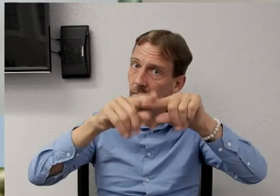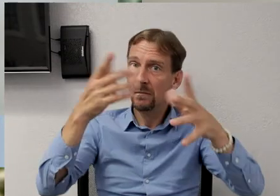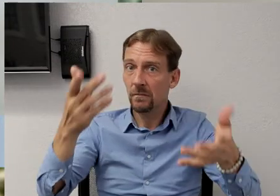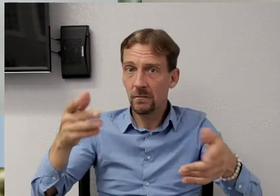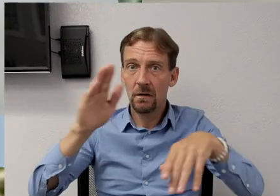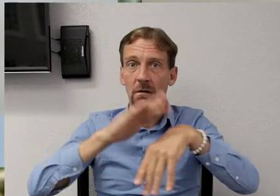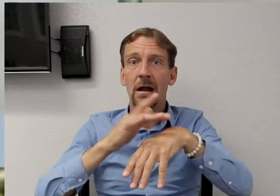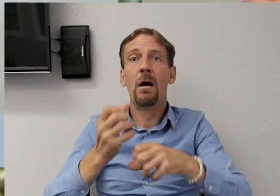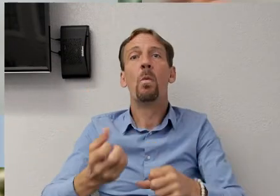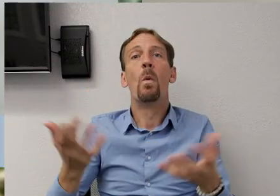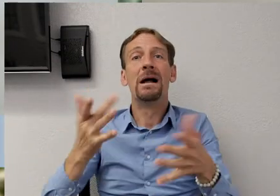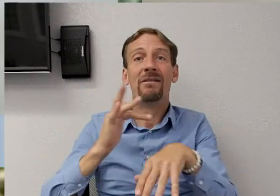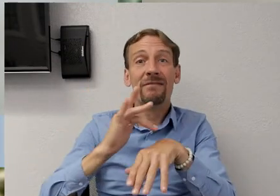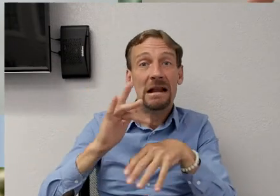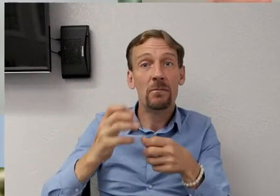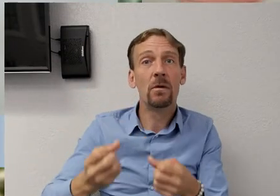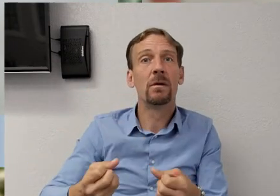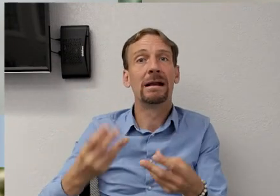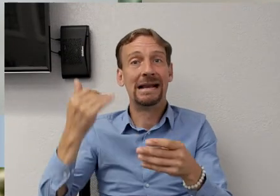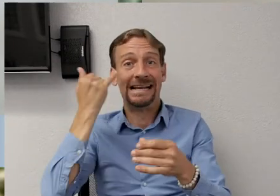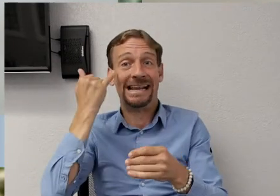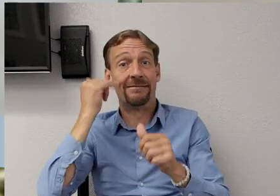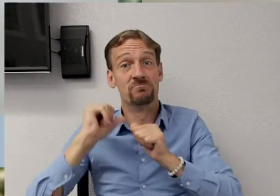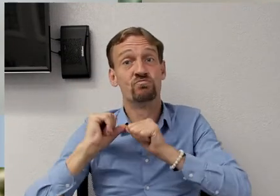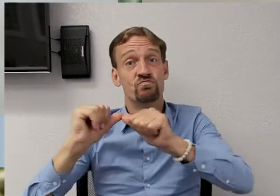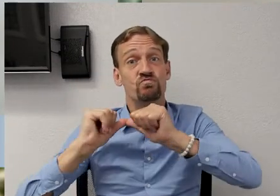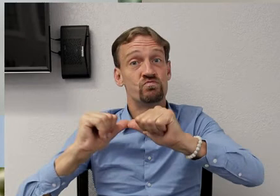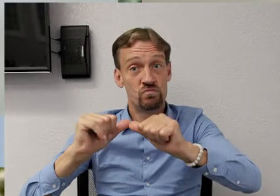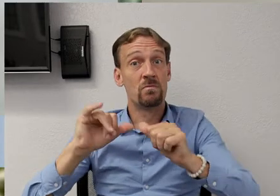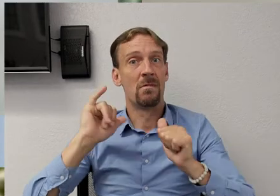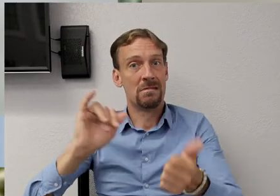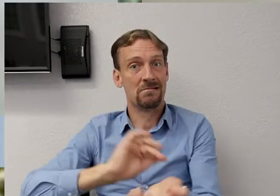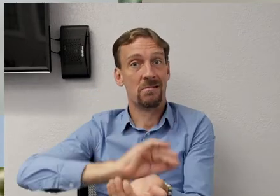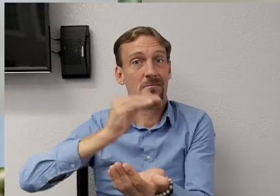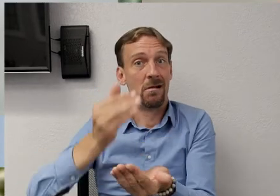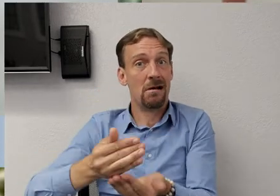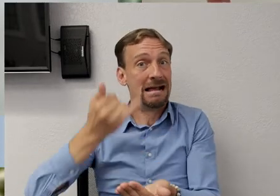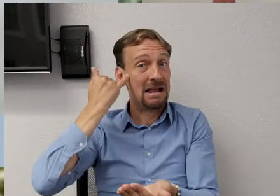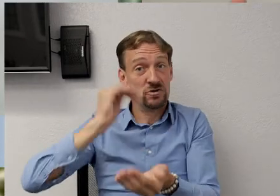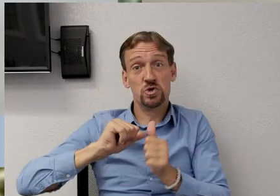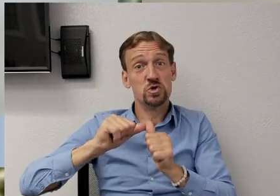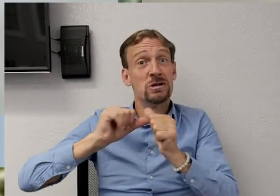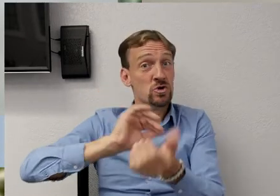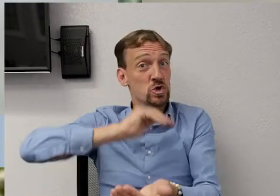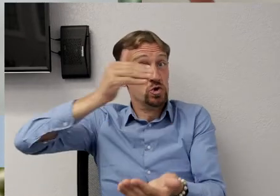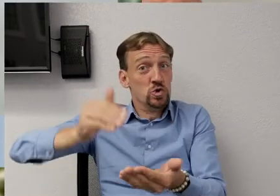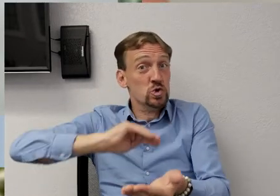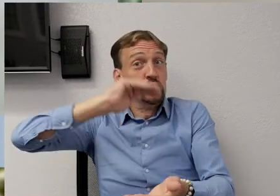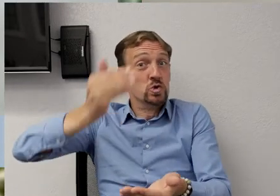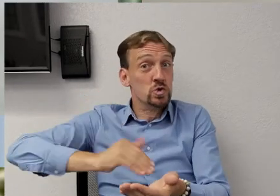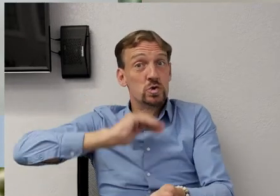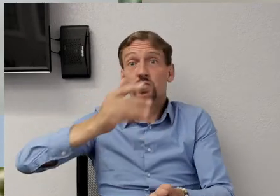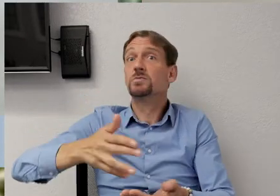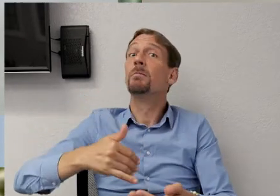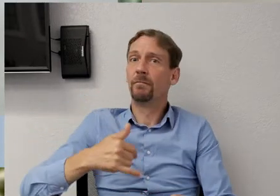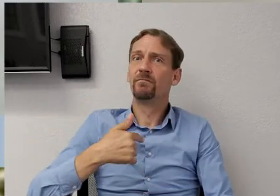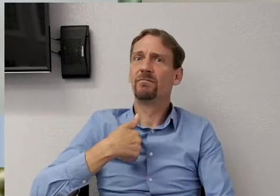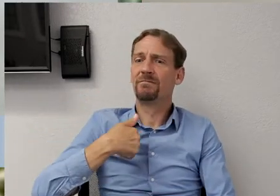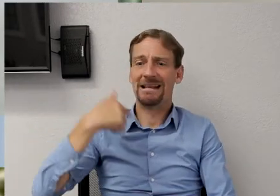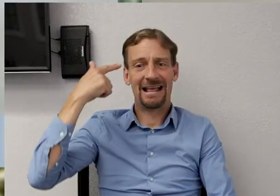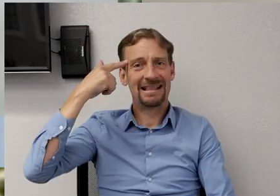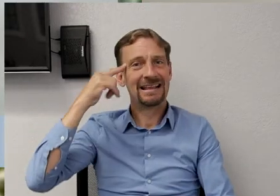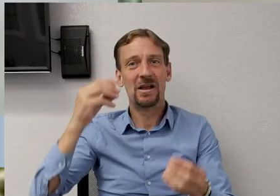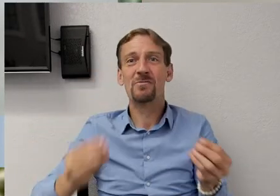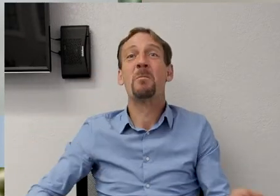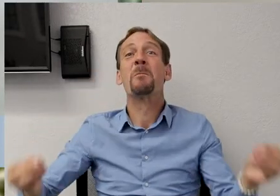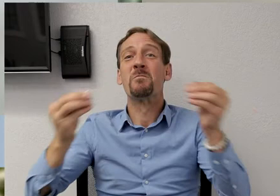the availability and the consistency of that supply chain, but it is definitely looking much, much